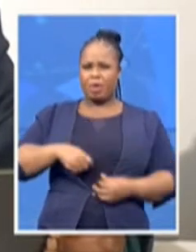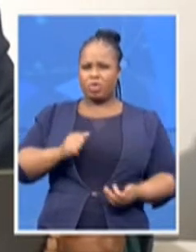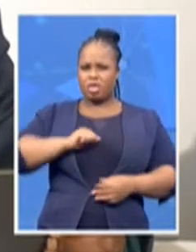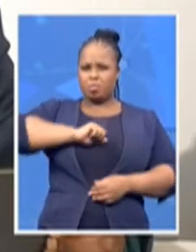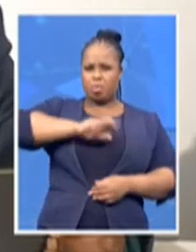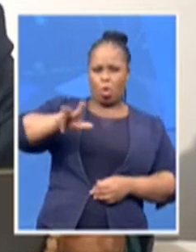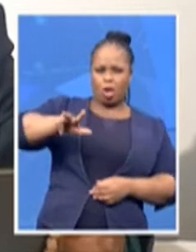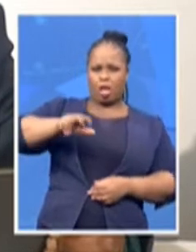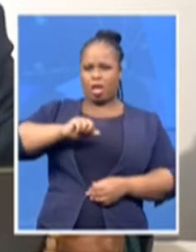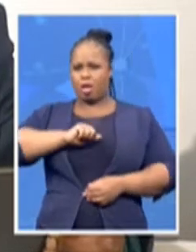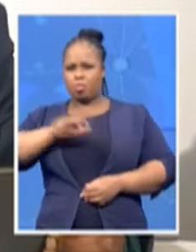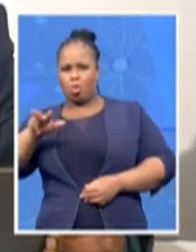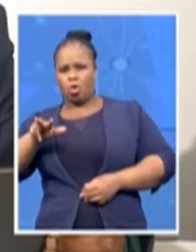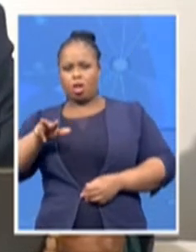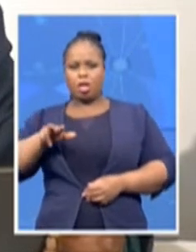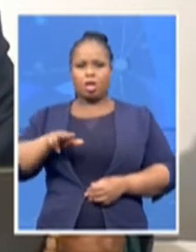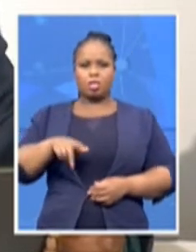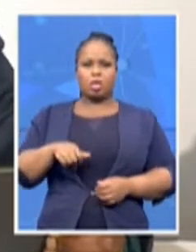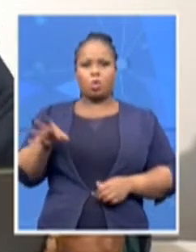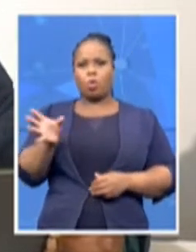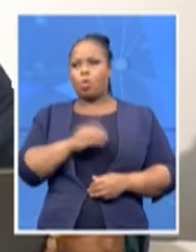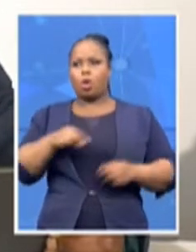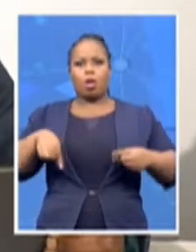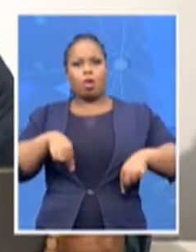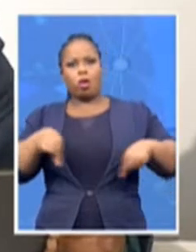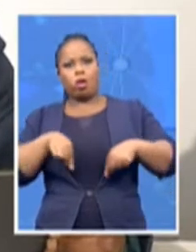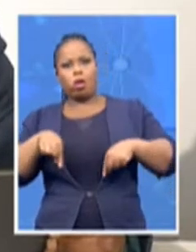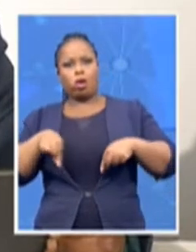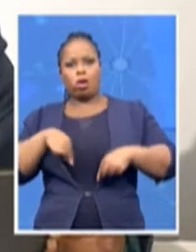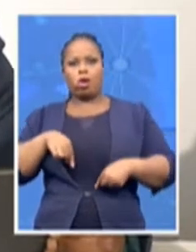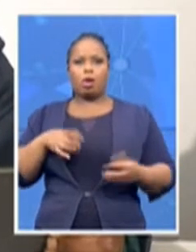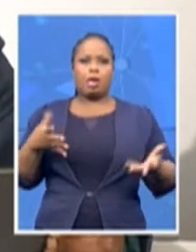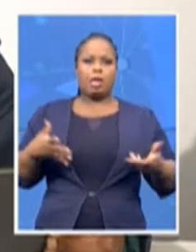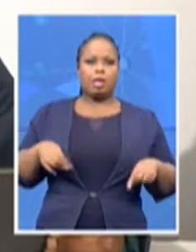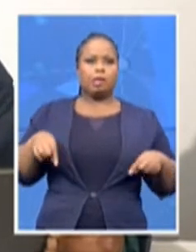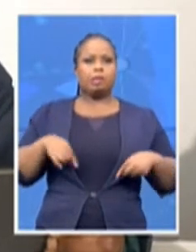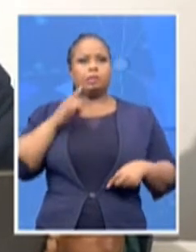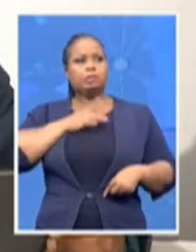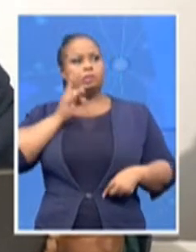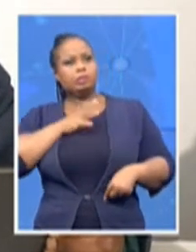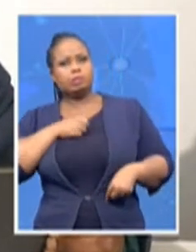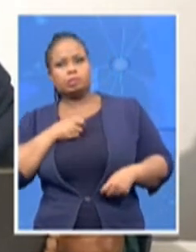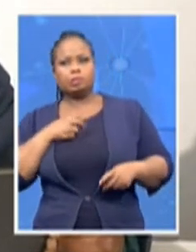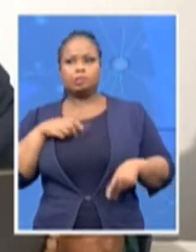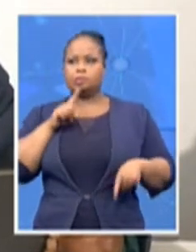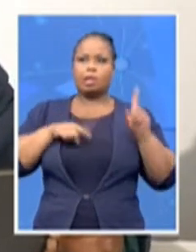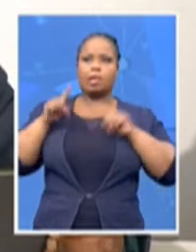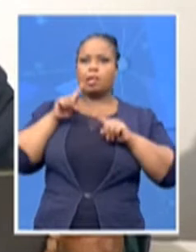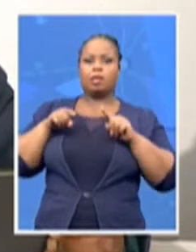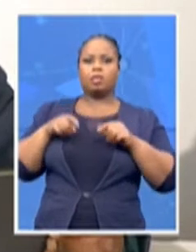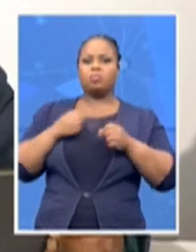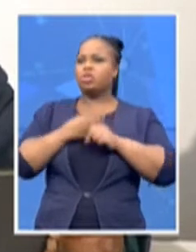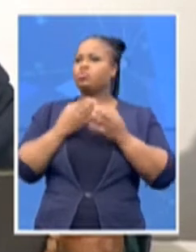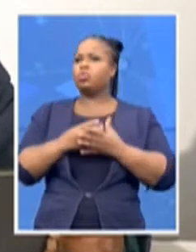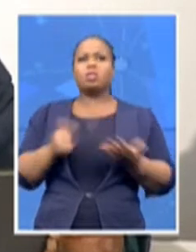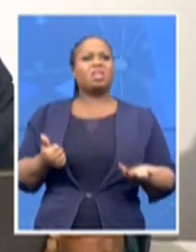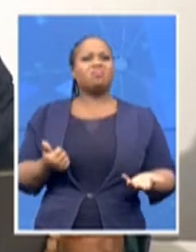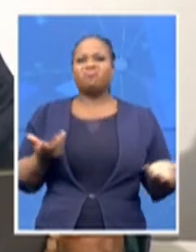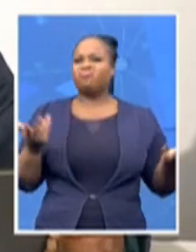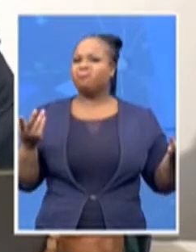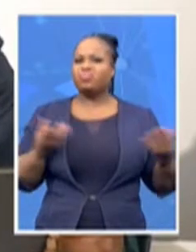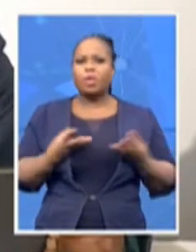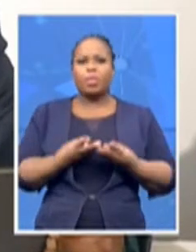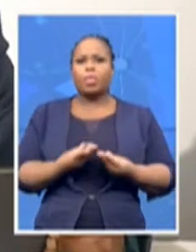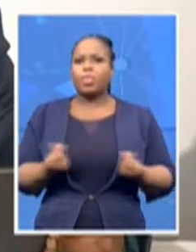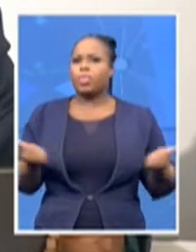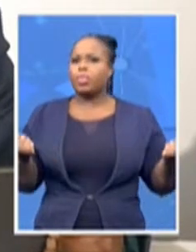was scared of Ebola. We're running around making sure. And then, what? Ebola never even arrived. And it